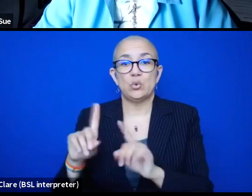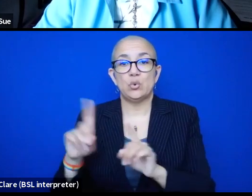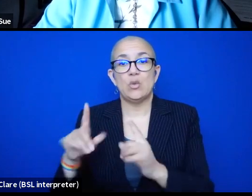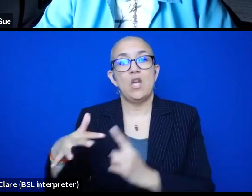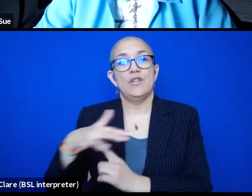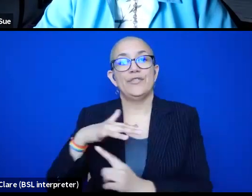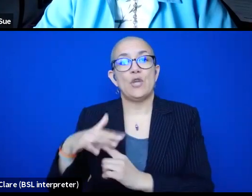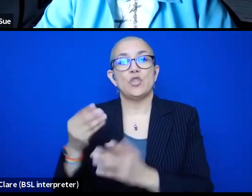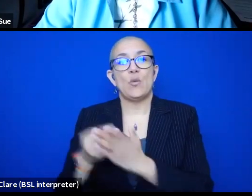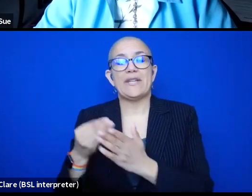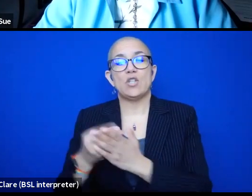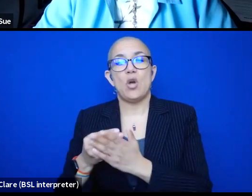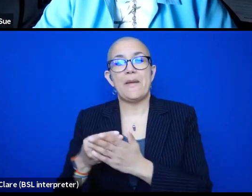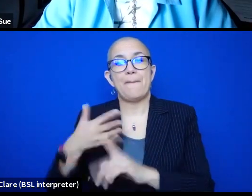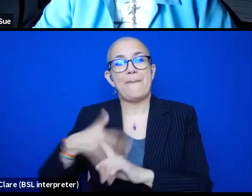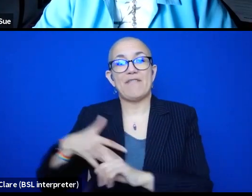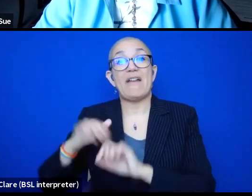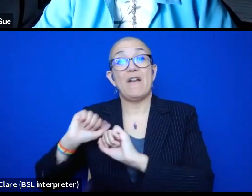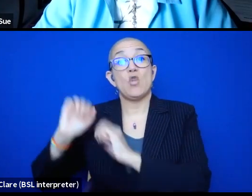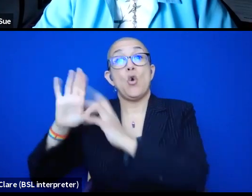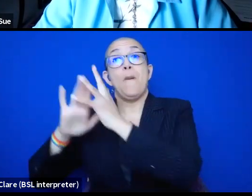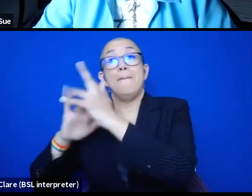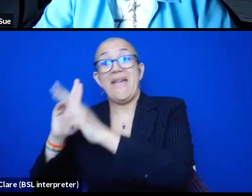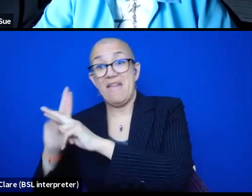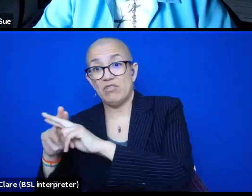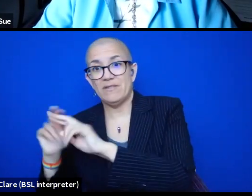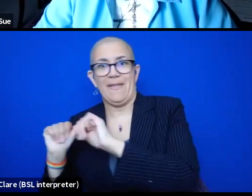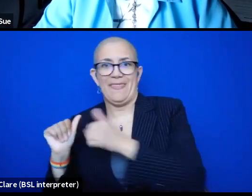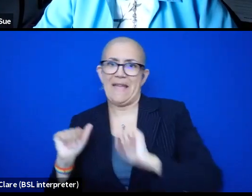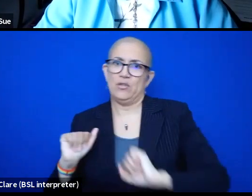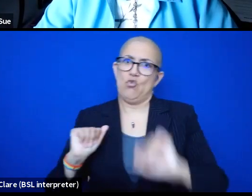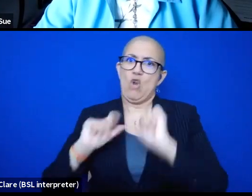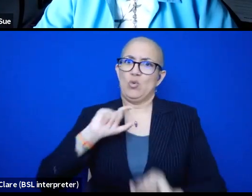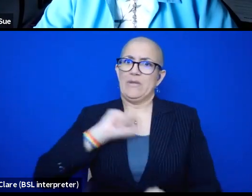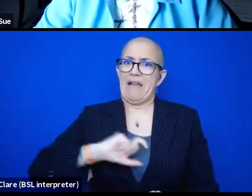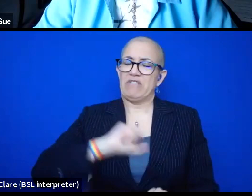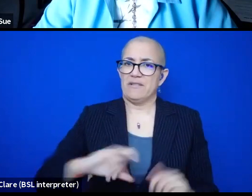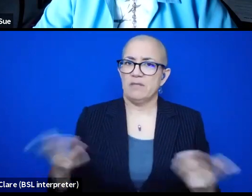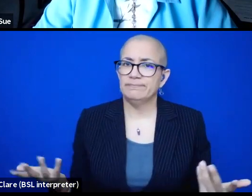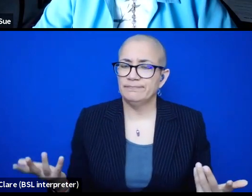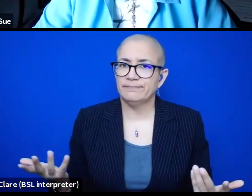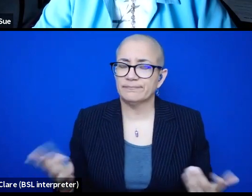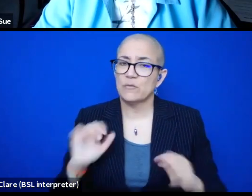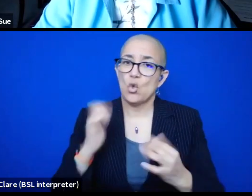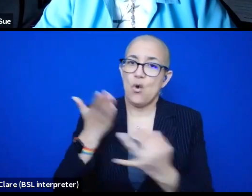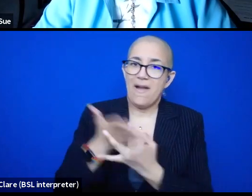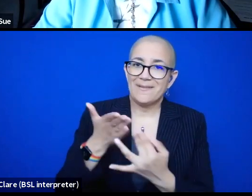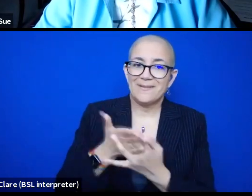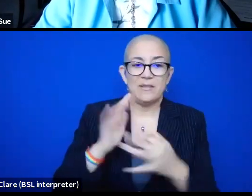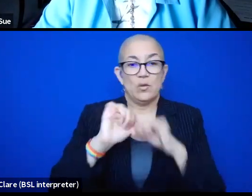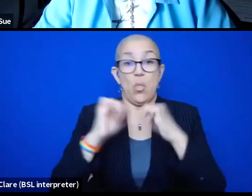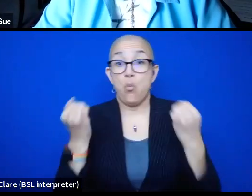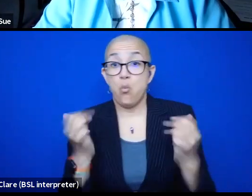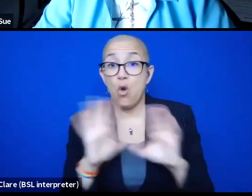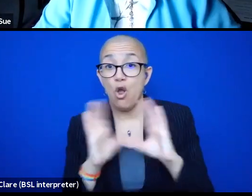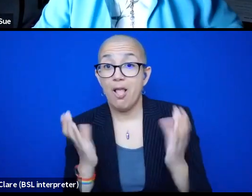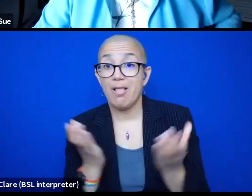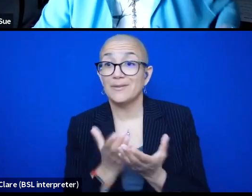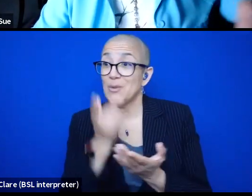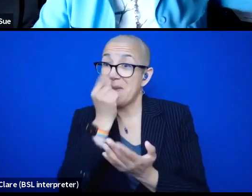background of your parents than your own content and character, that your access to the world to be able to thrive